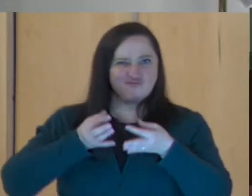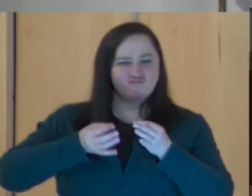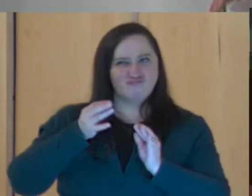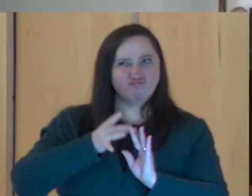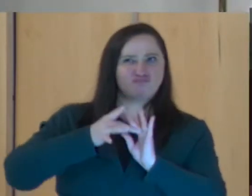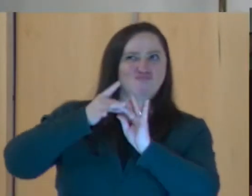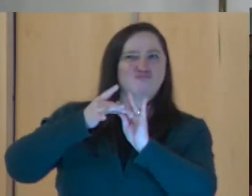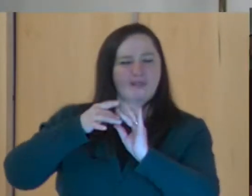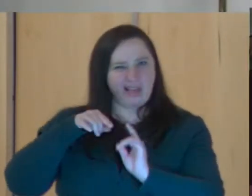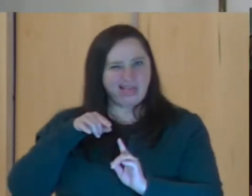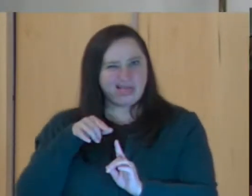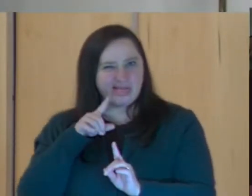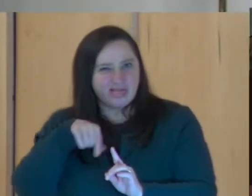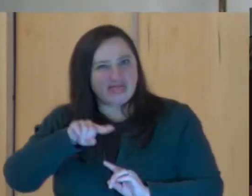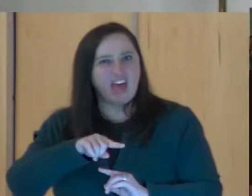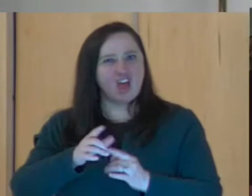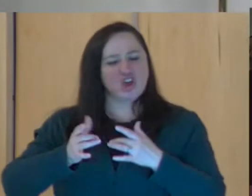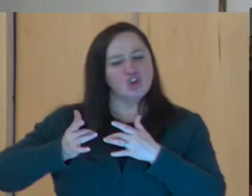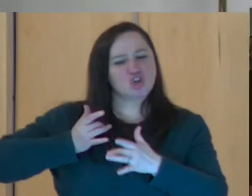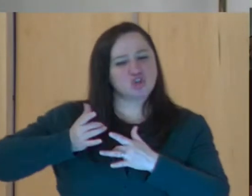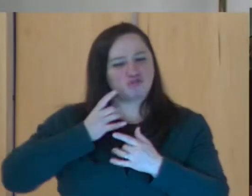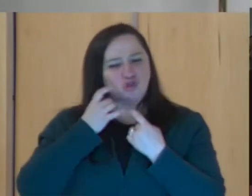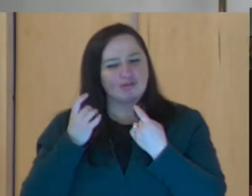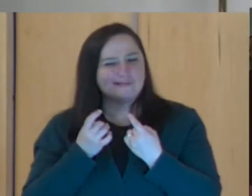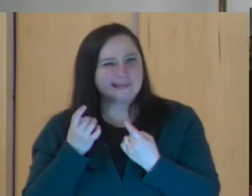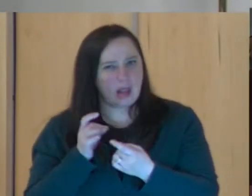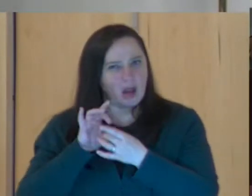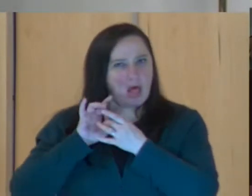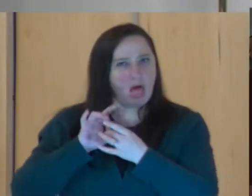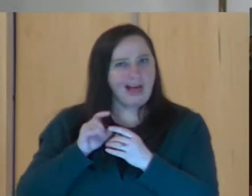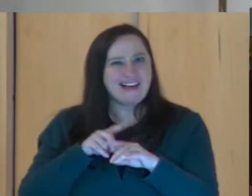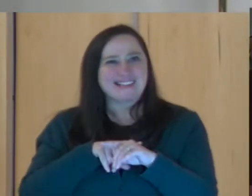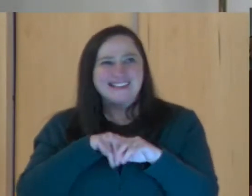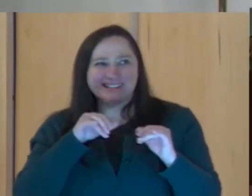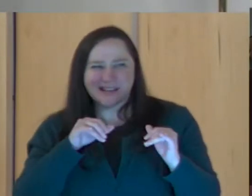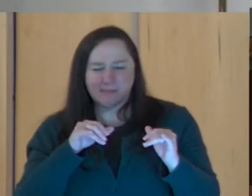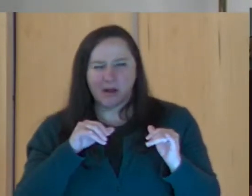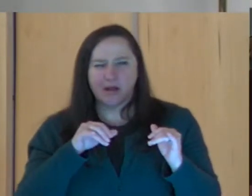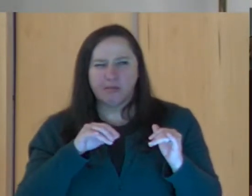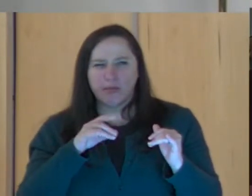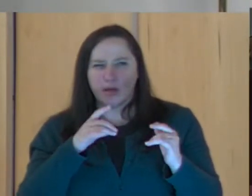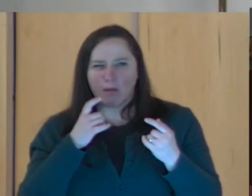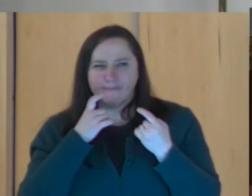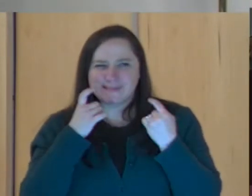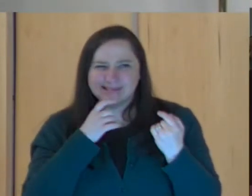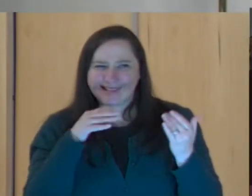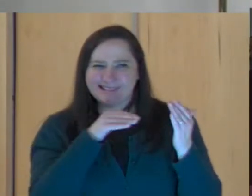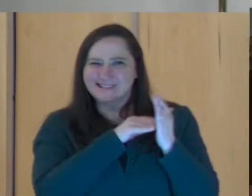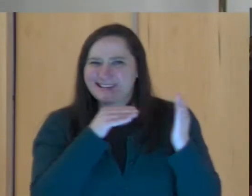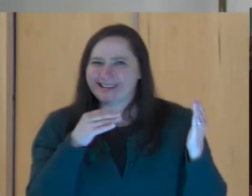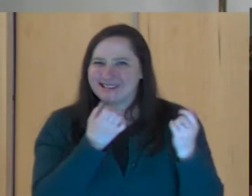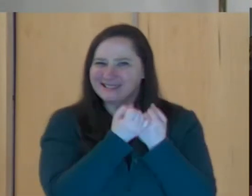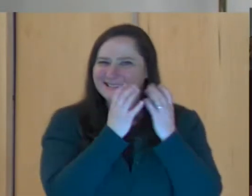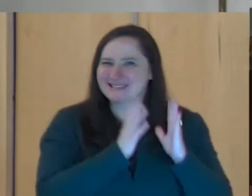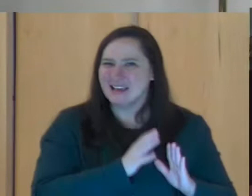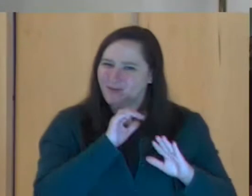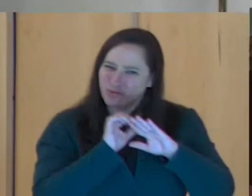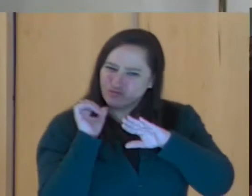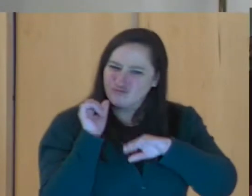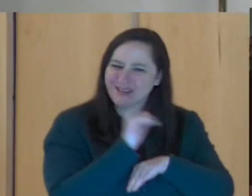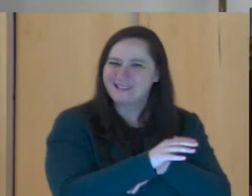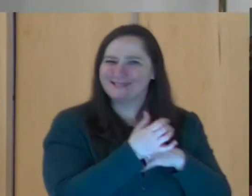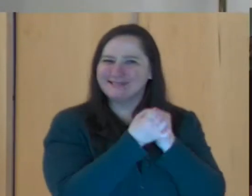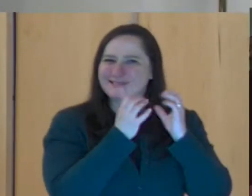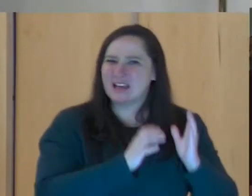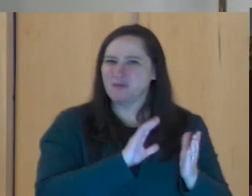about sin, while at the same time sinning against their Savior and spitting in his face and sending him away